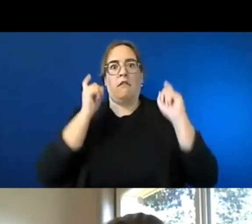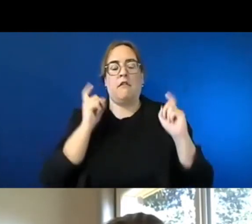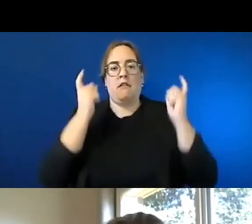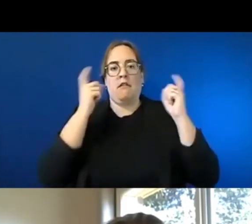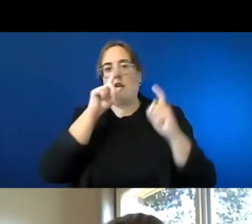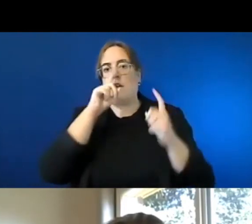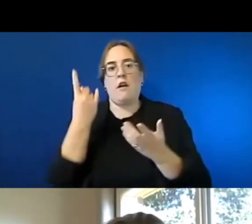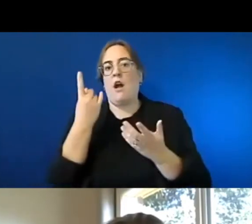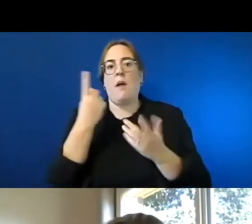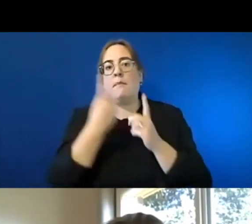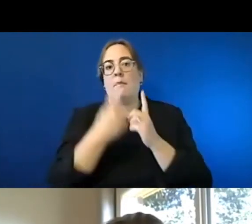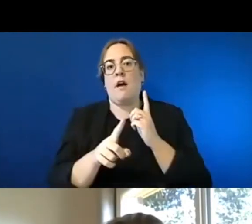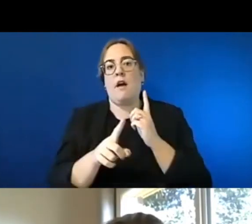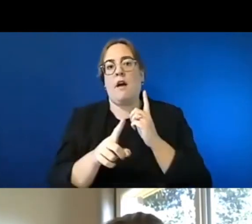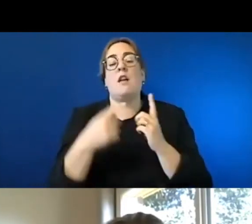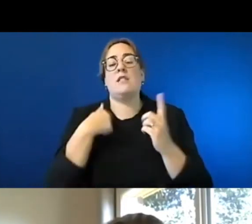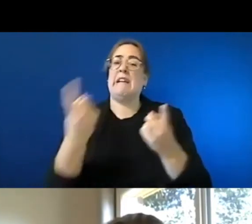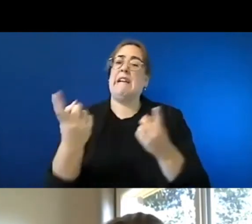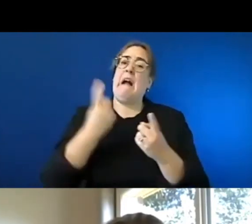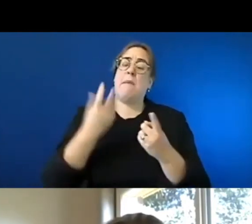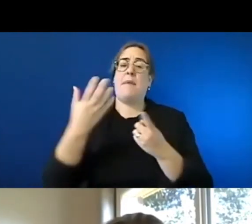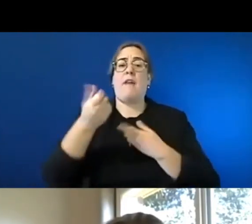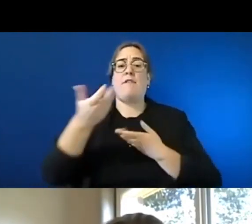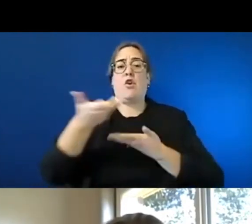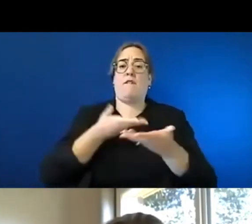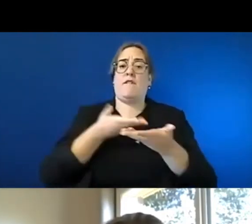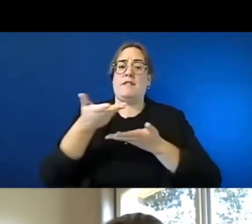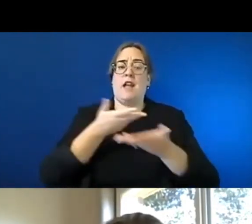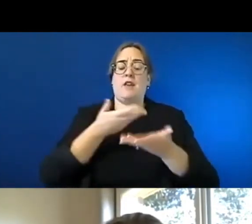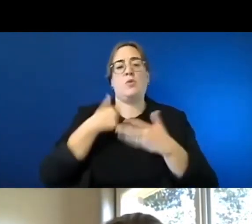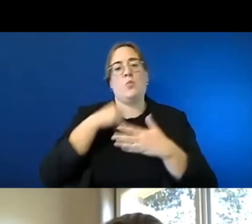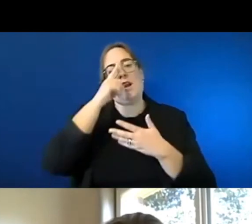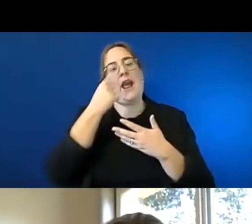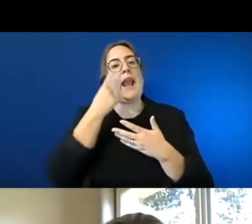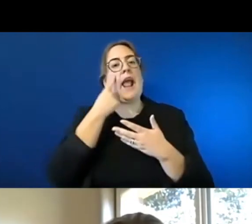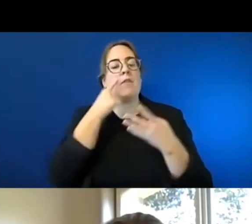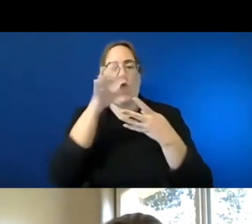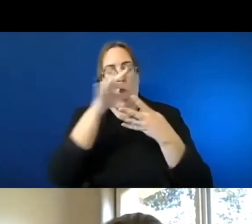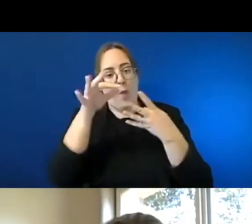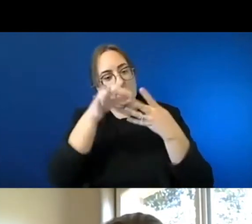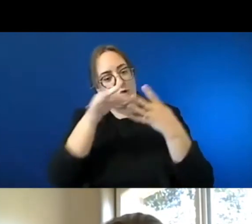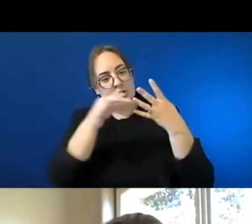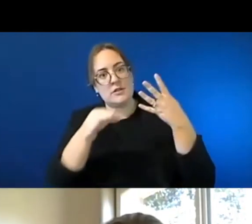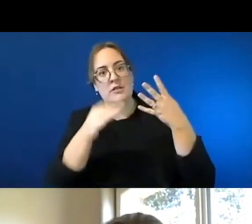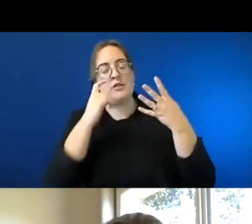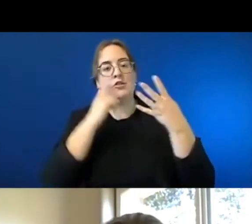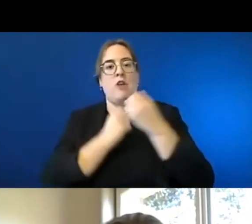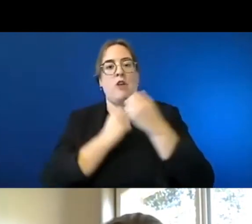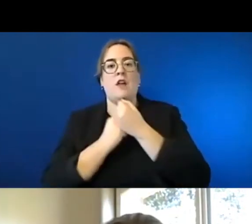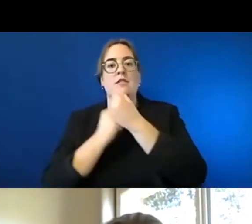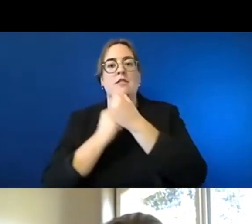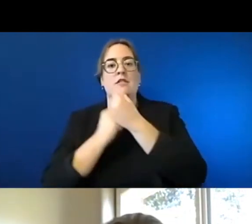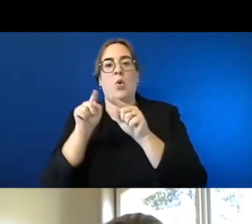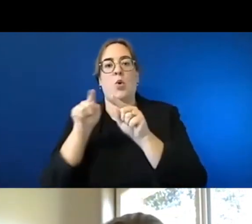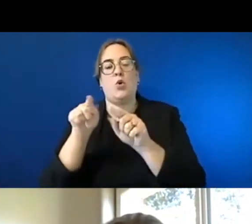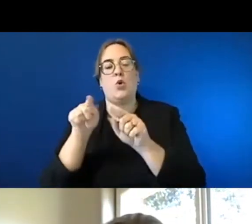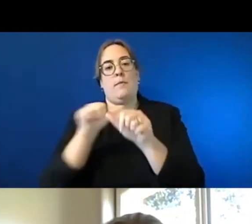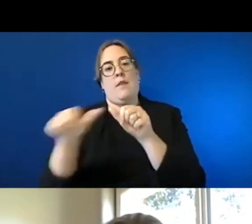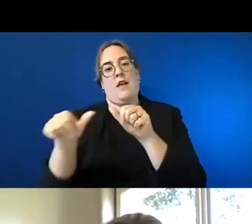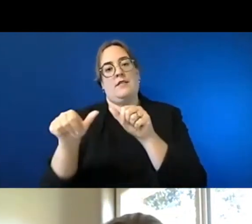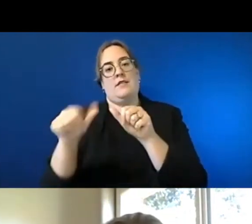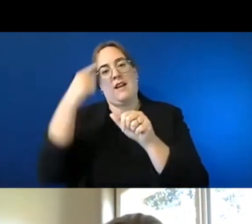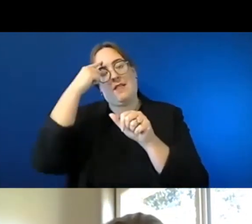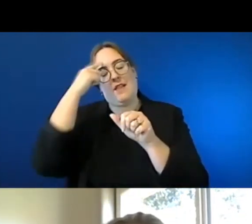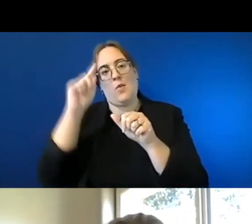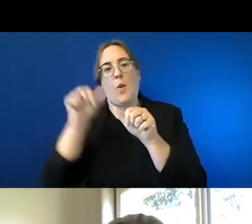what the different options might be, because there certainly are options, and you'll be able to think through the options and make a choice on what's best